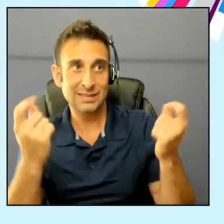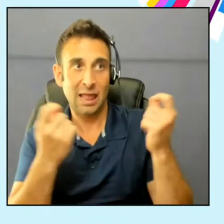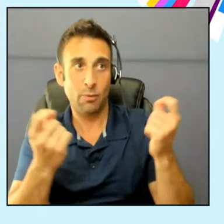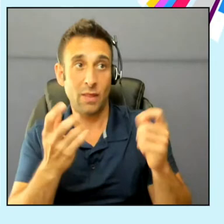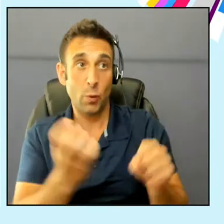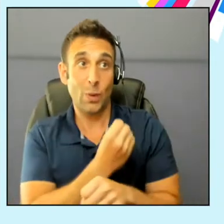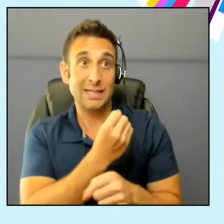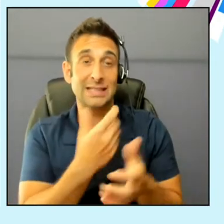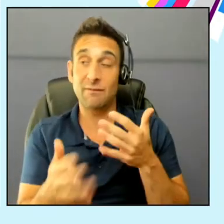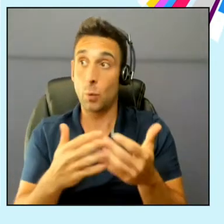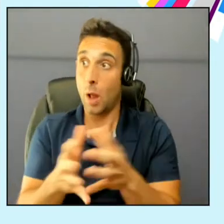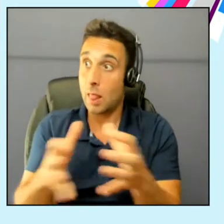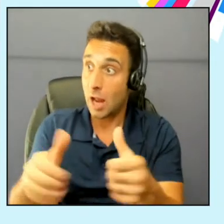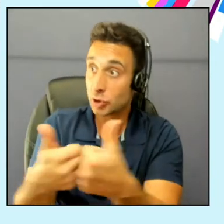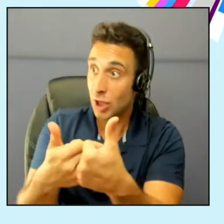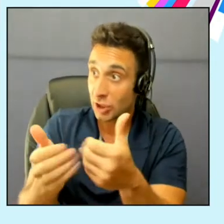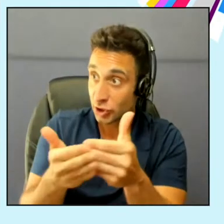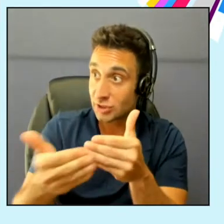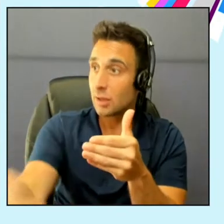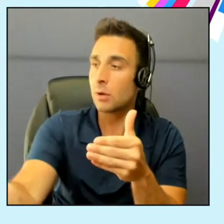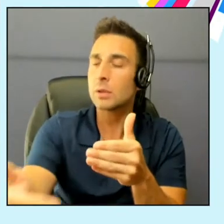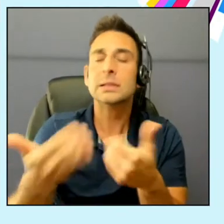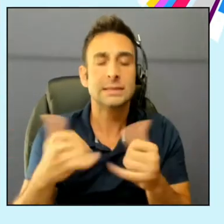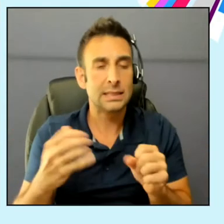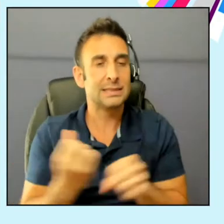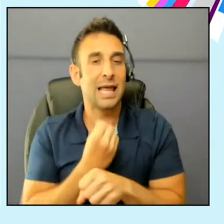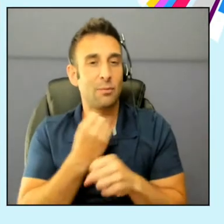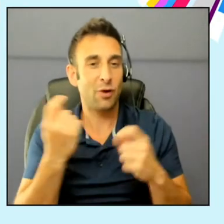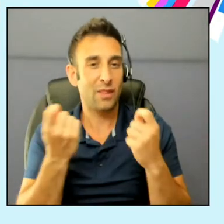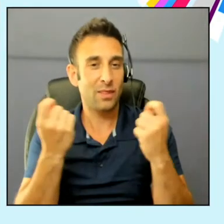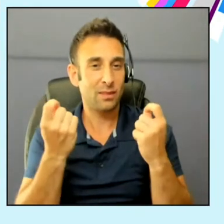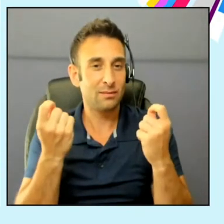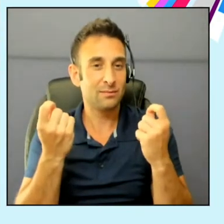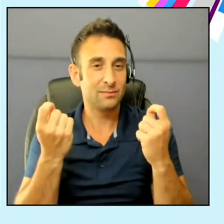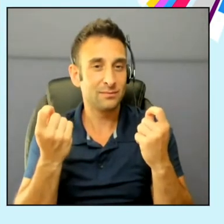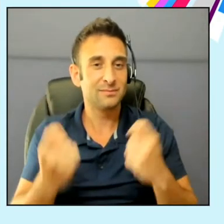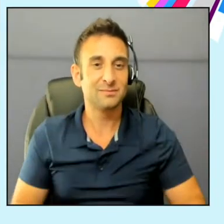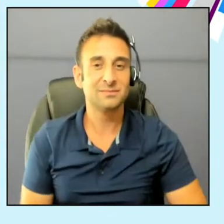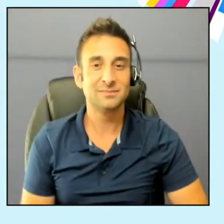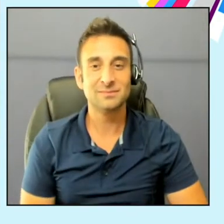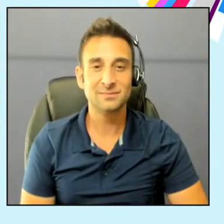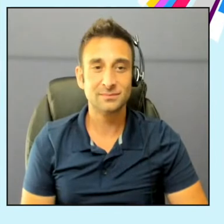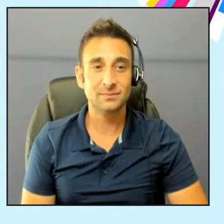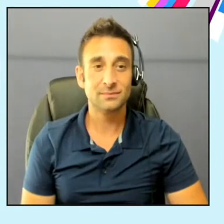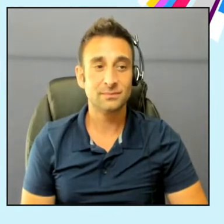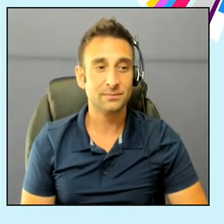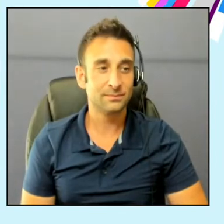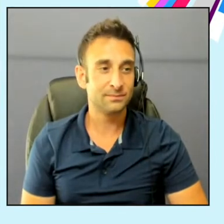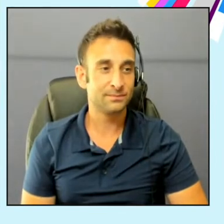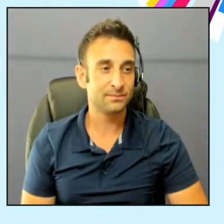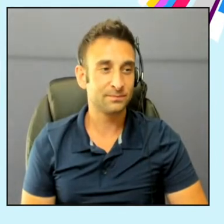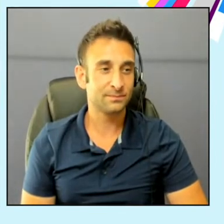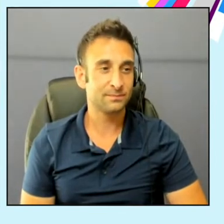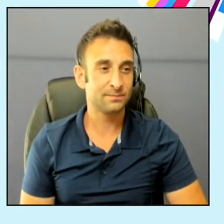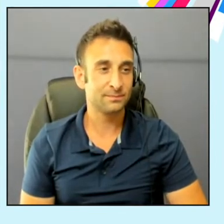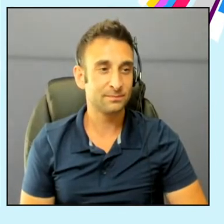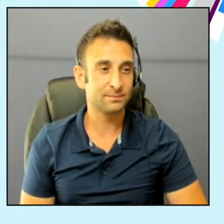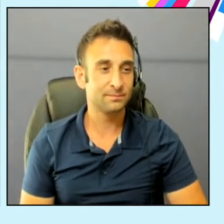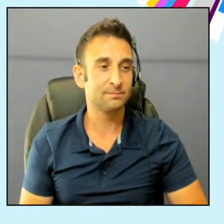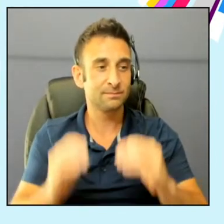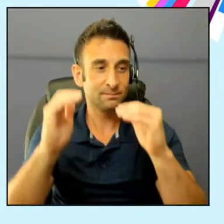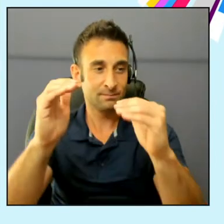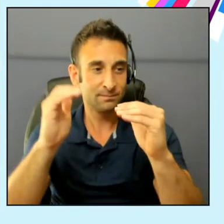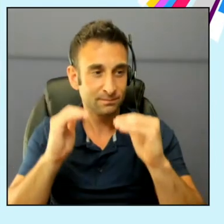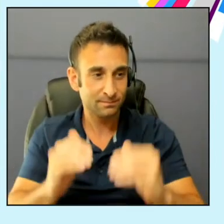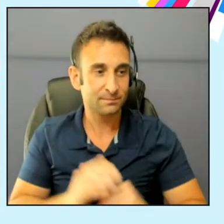have a lot of challenges ahead of us, that's what keeps us going. Kunyu, why don't you talk to us a little bit about the challenges that you're dealing